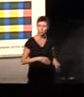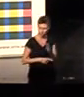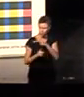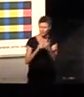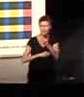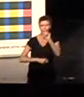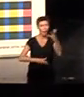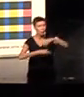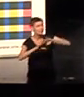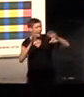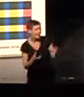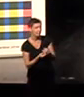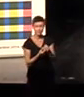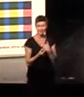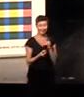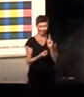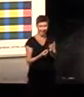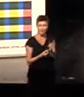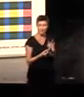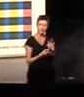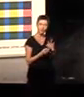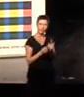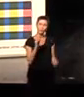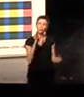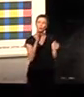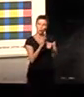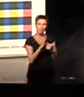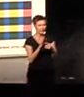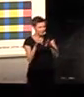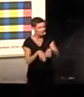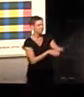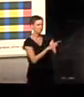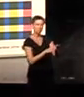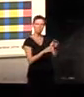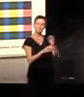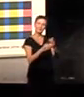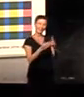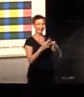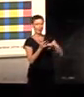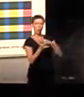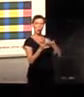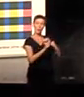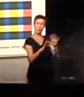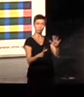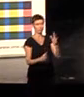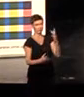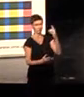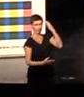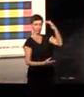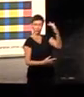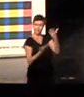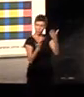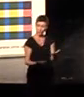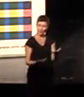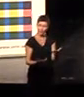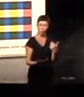can not invloed everybody that's te dom en een beetje money neo label op positie to date en ze big discussie om hoe